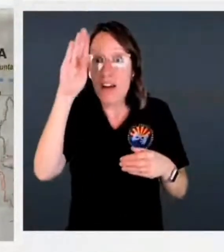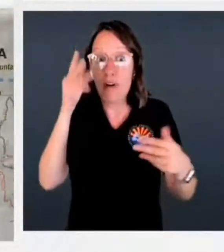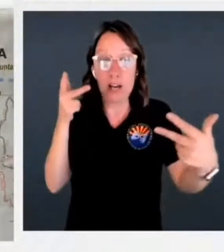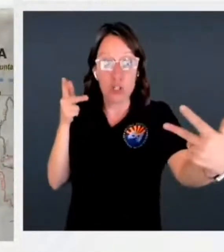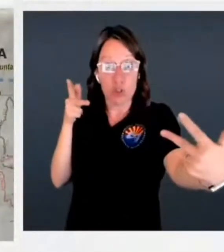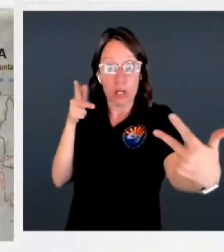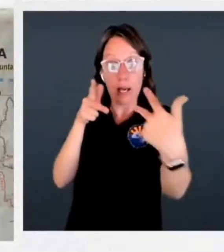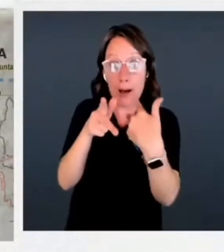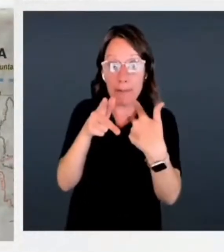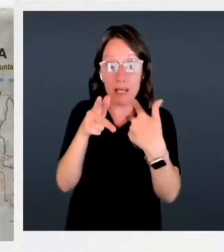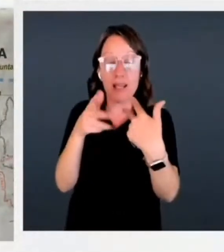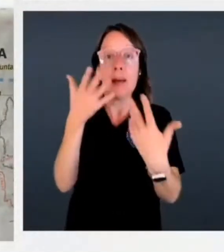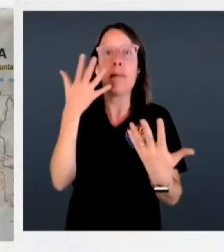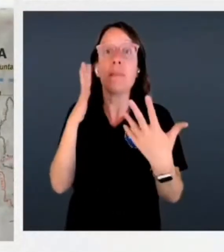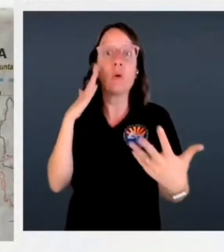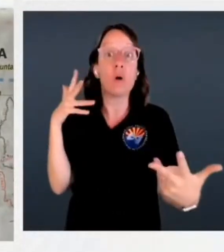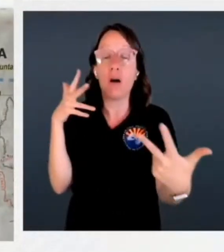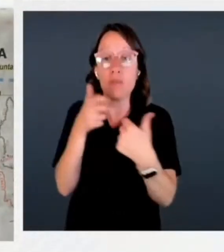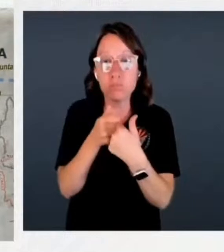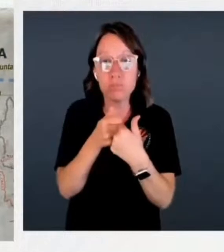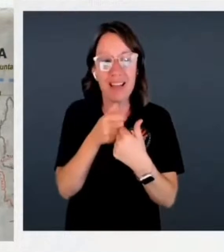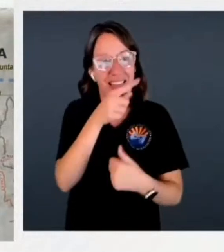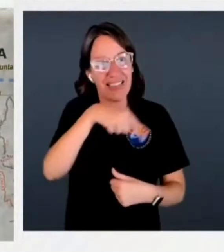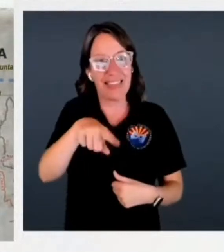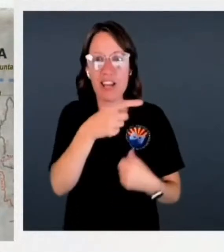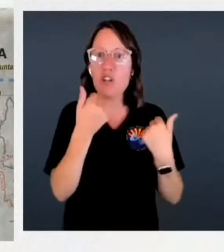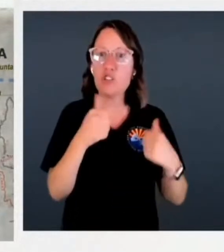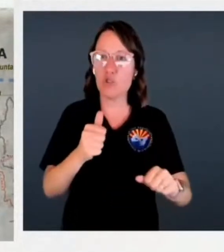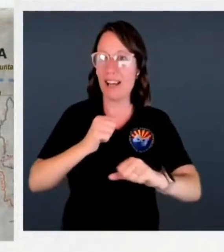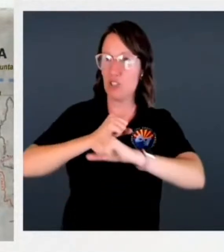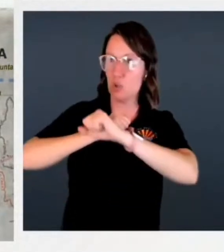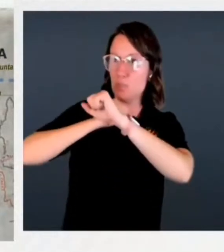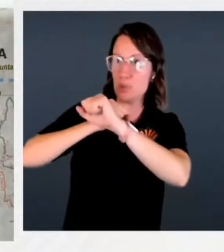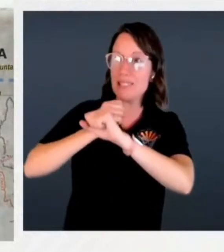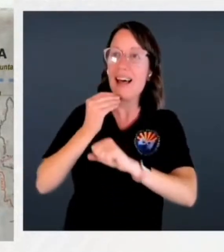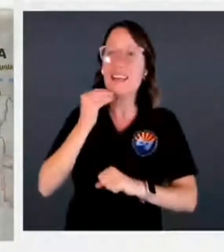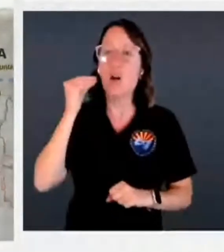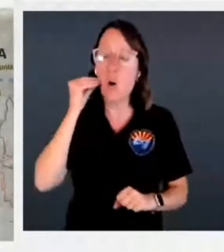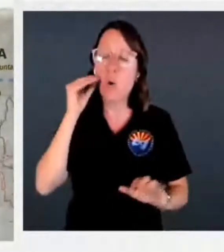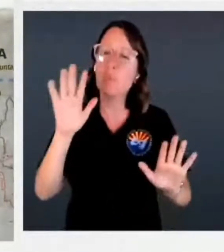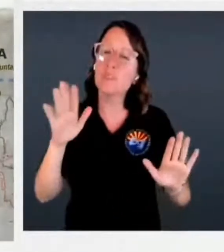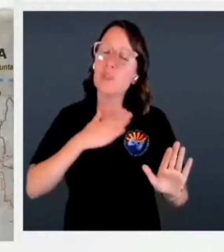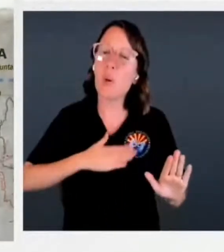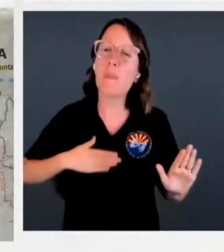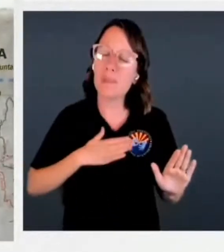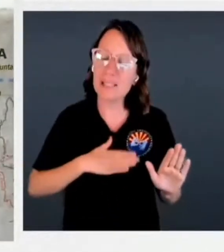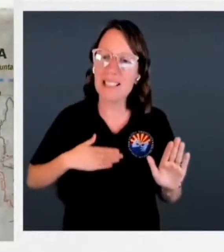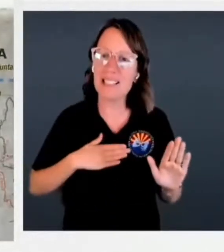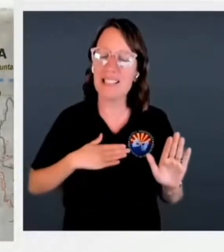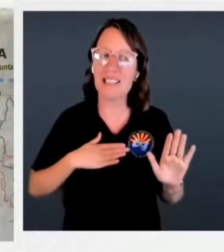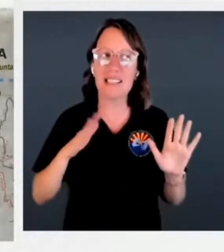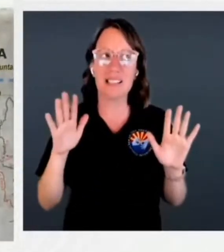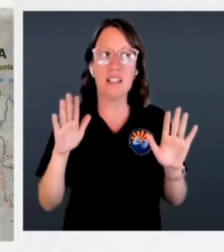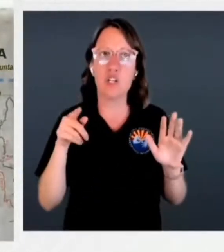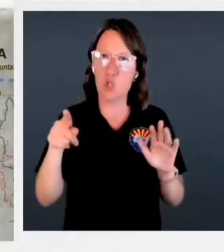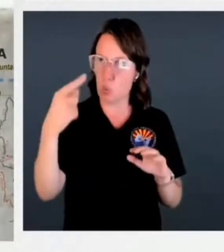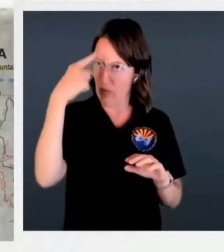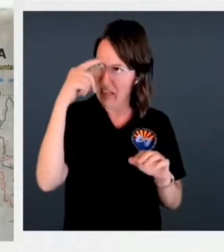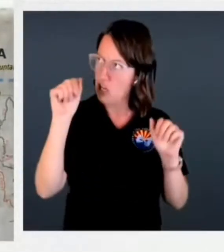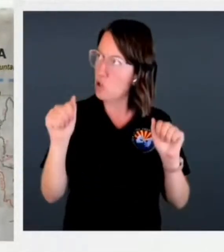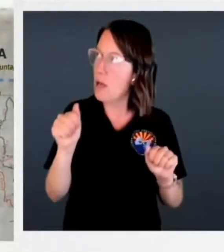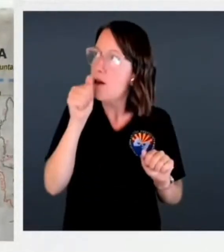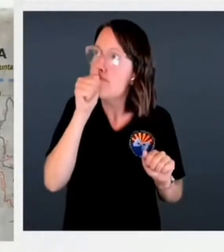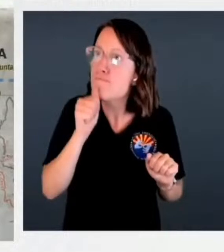homes. Just keep that in your mind as you think, well, I can stay here and ride this out. I hate to be the downer, but